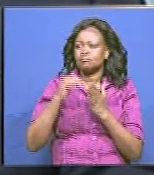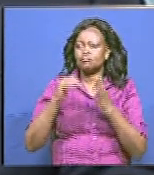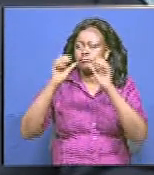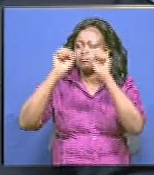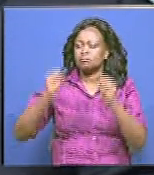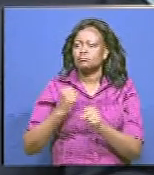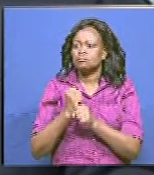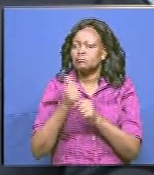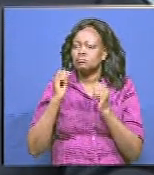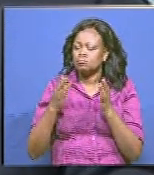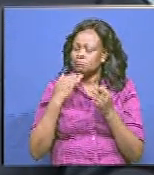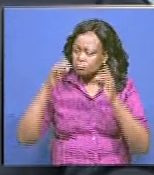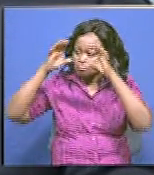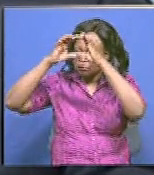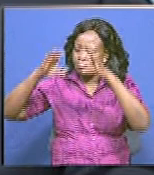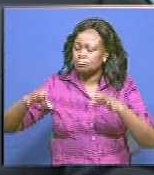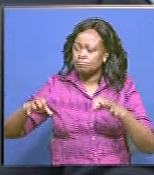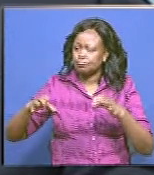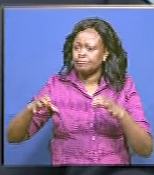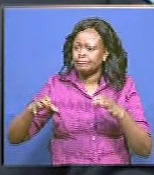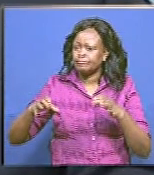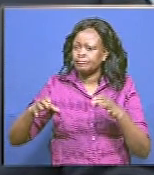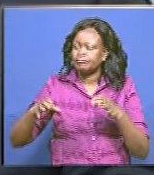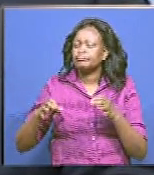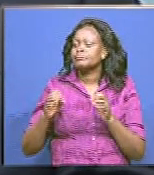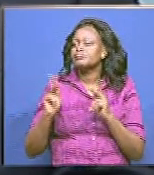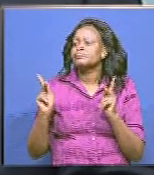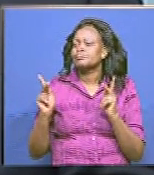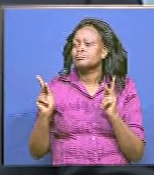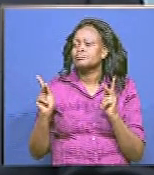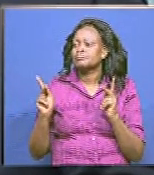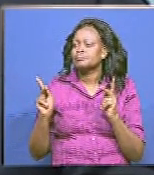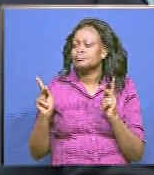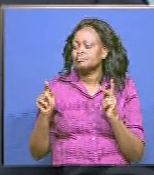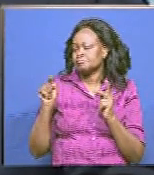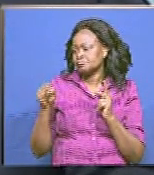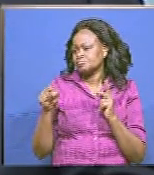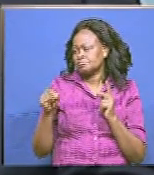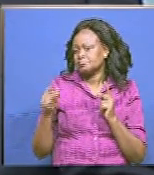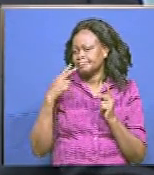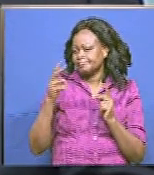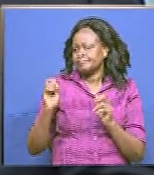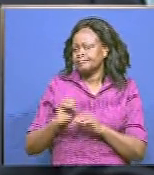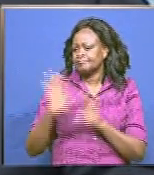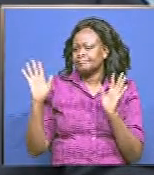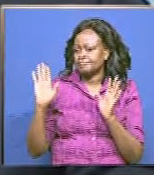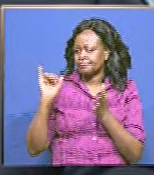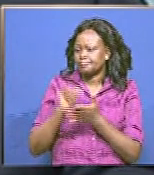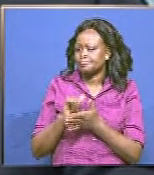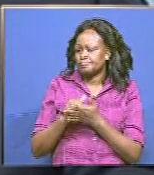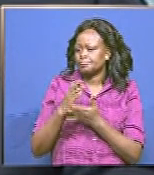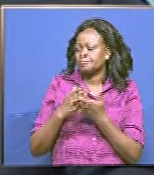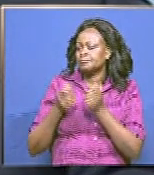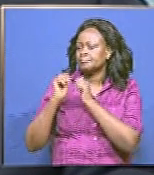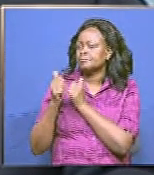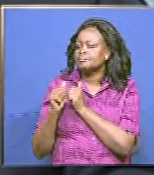working well. Let's go devolution. Now, looking at it from that, you'll be able to tell clearly that certain